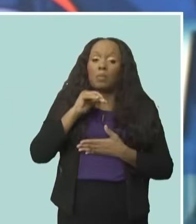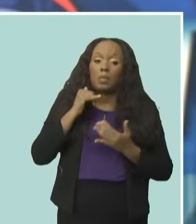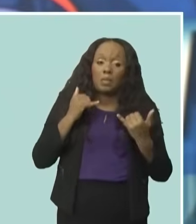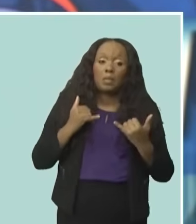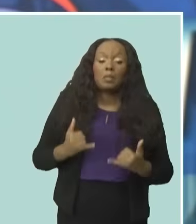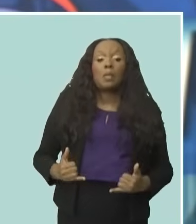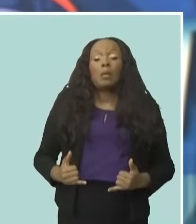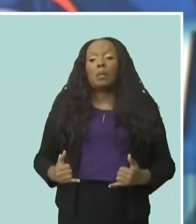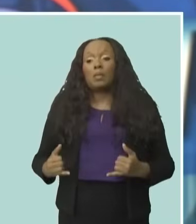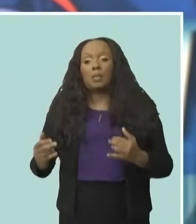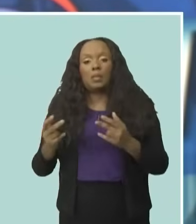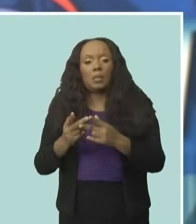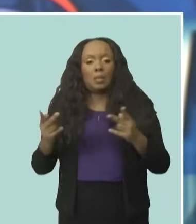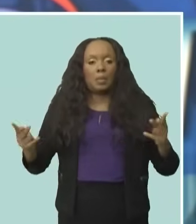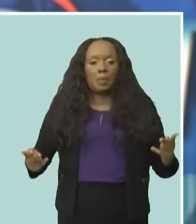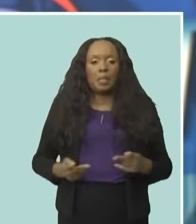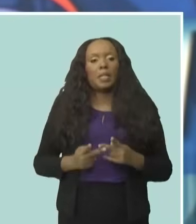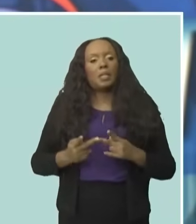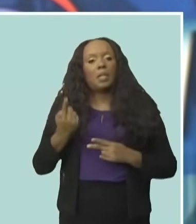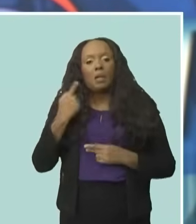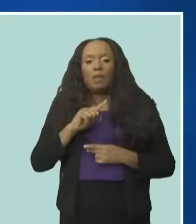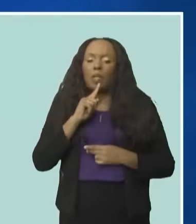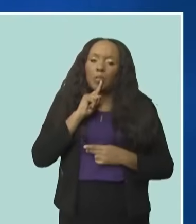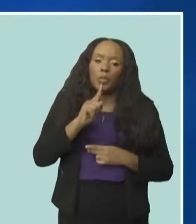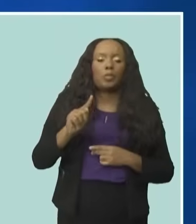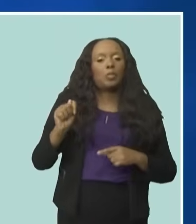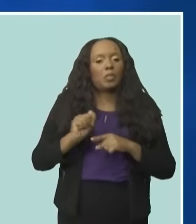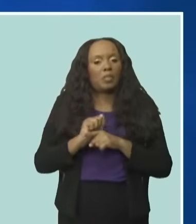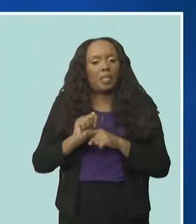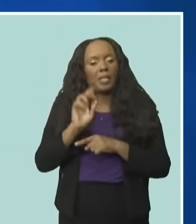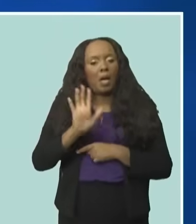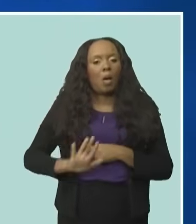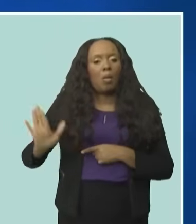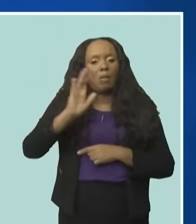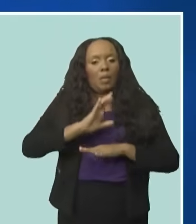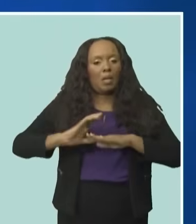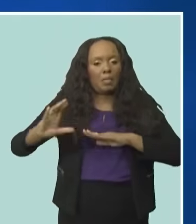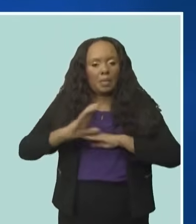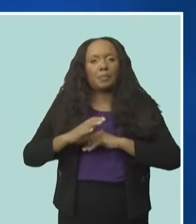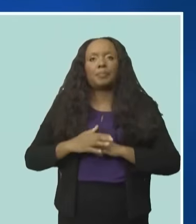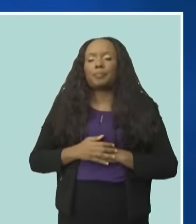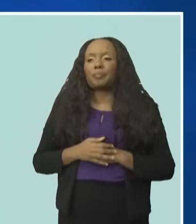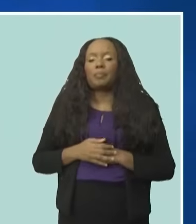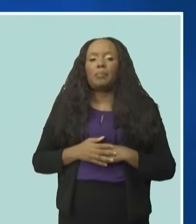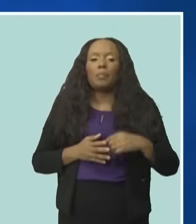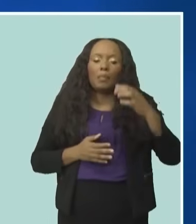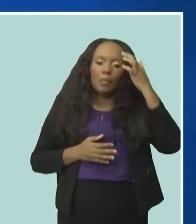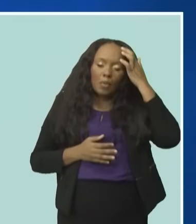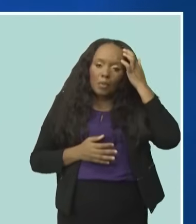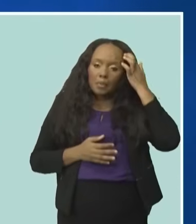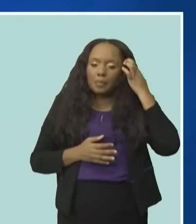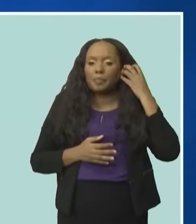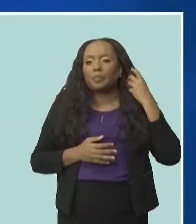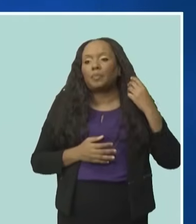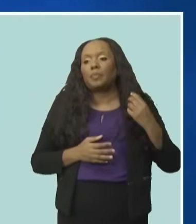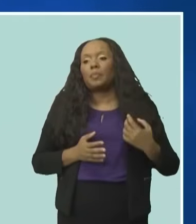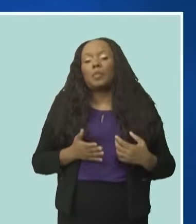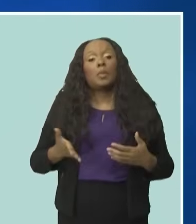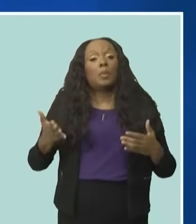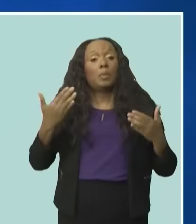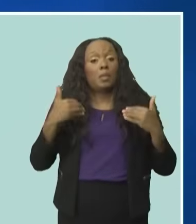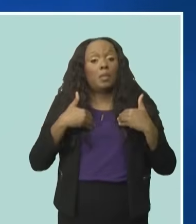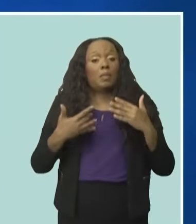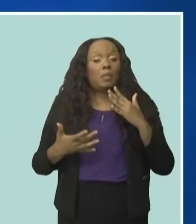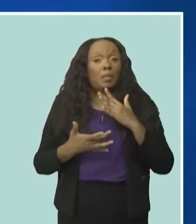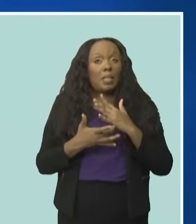hub for training across the region. The quality of evidence and the preparation of case files, etc., has been a technical